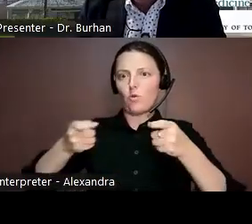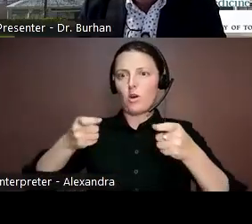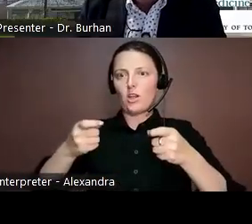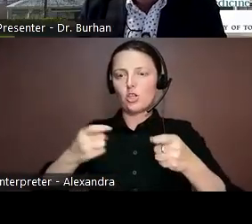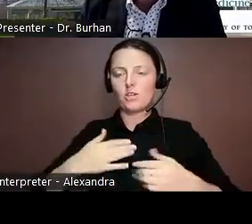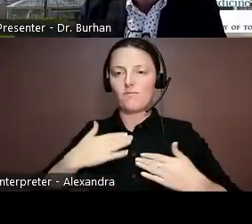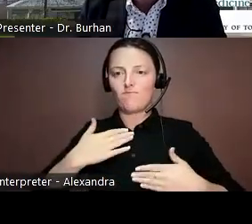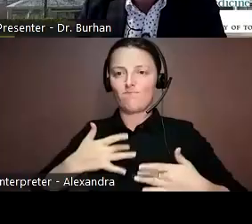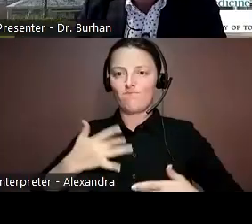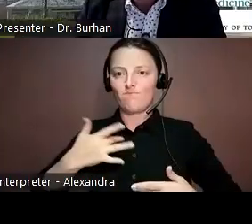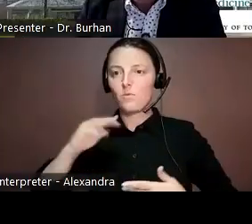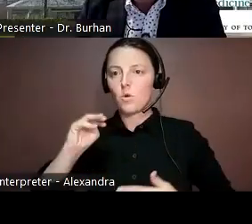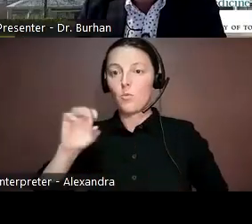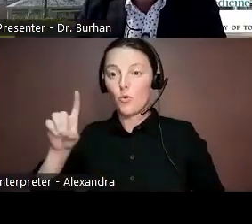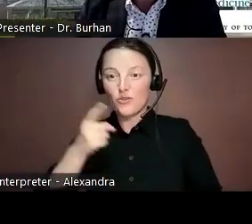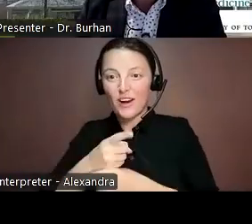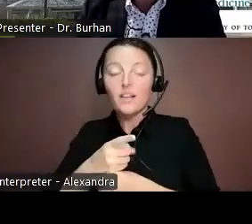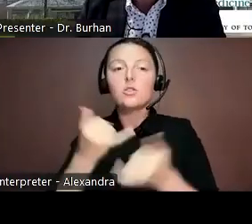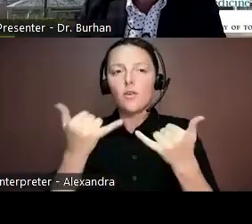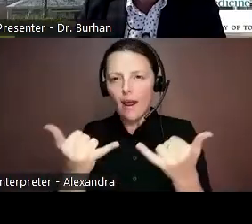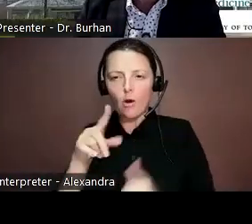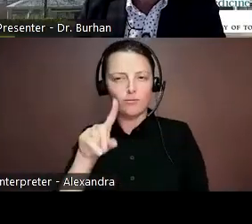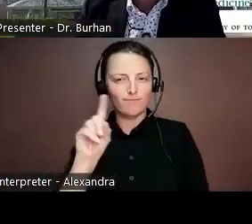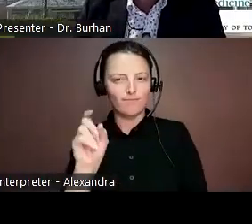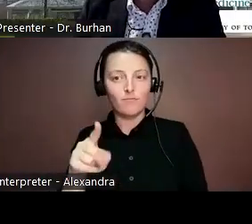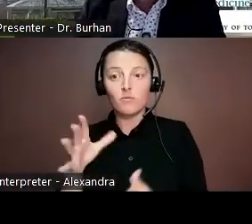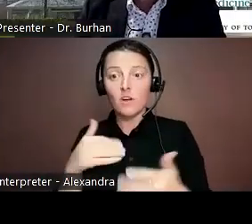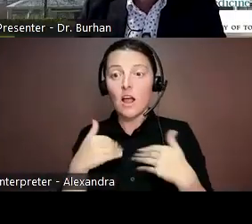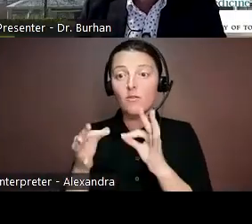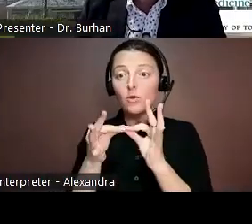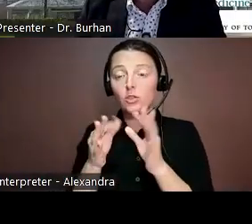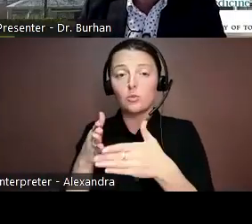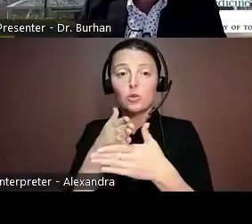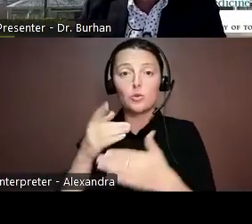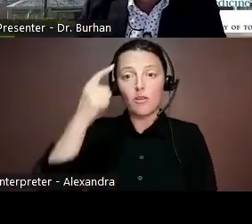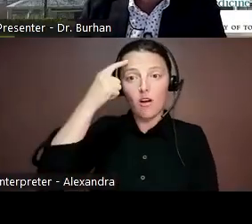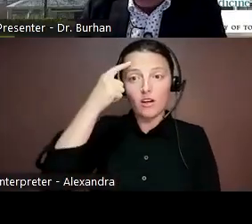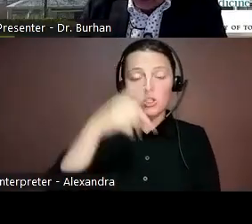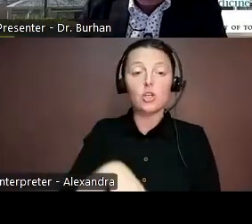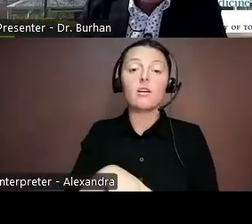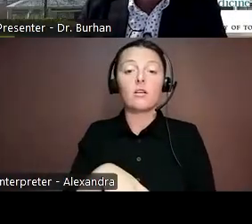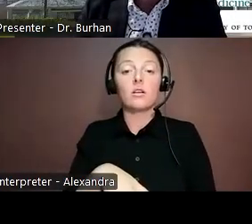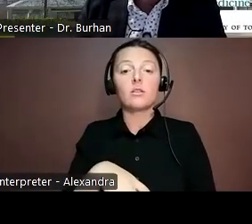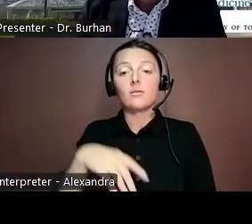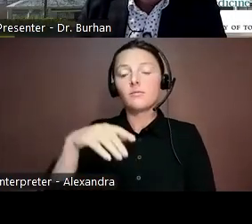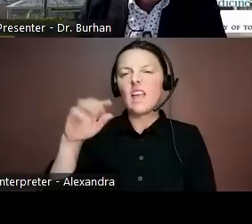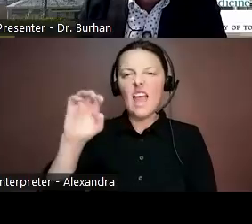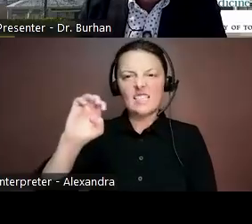now a relationship between cognition, executive function in particular, mobility, and